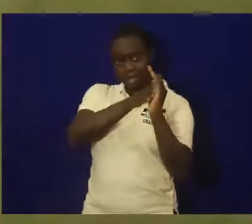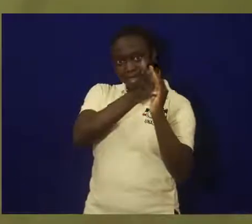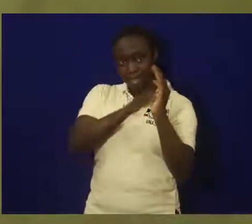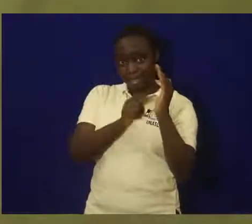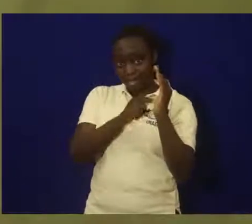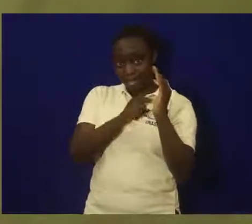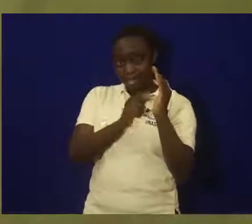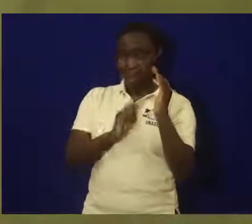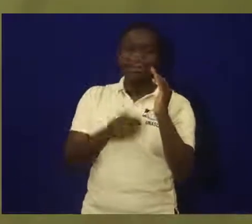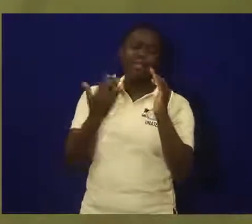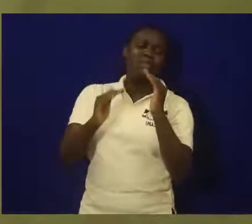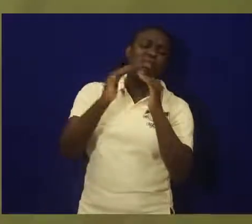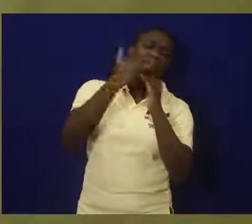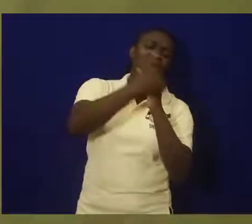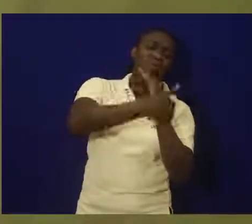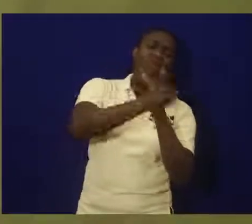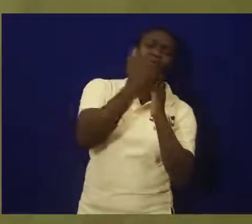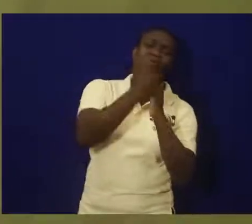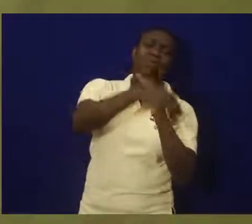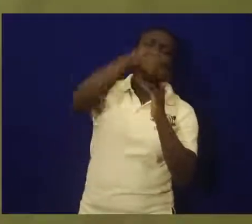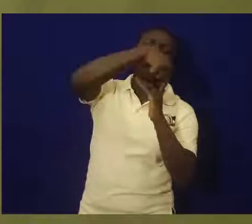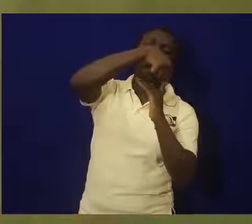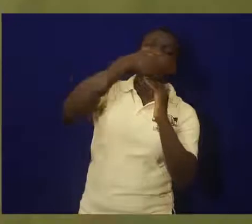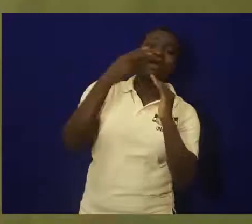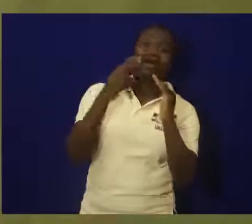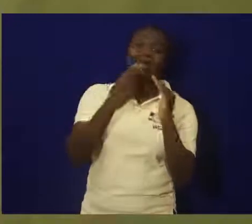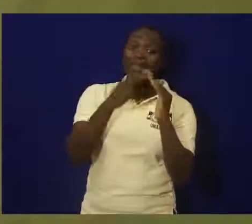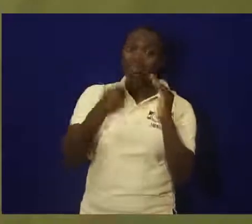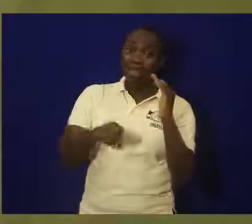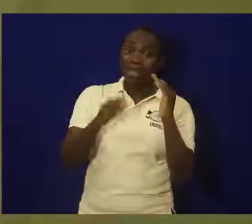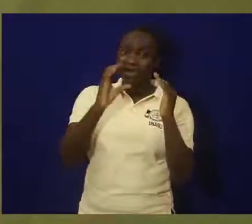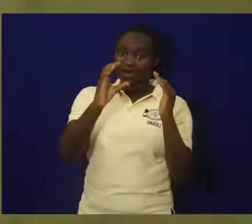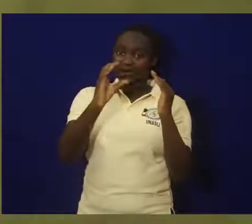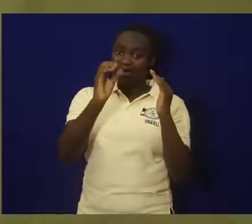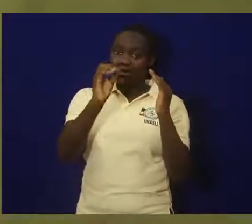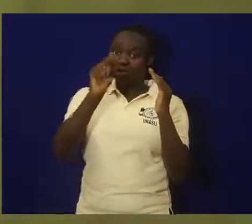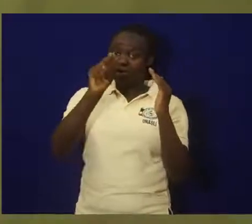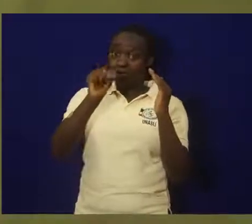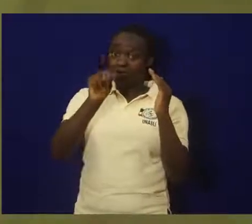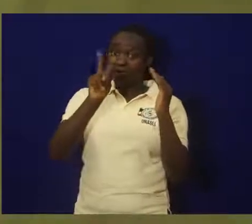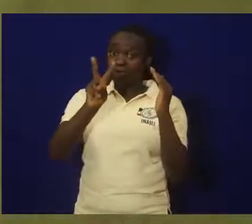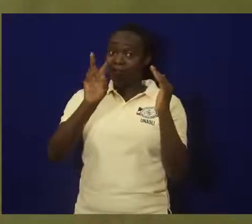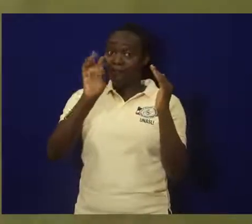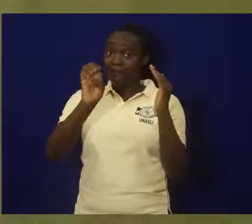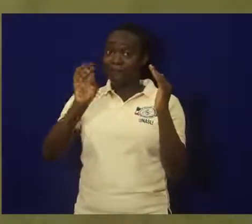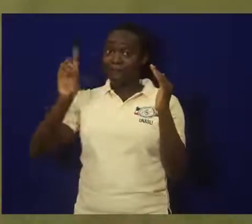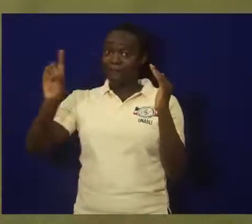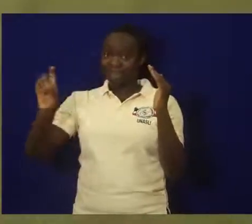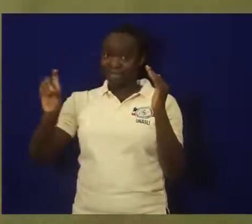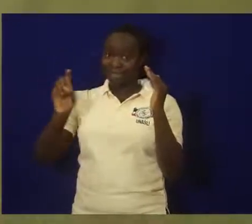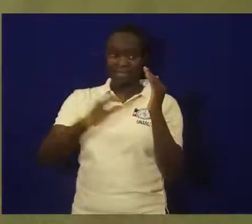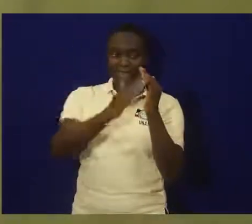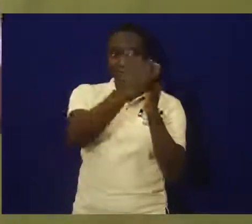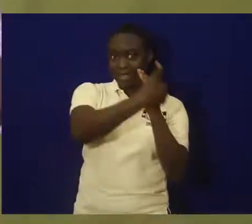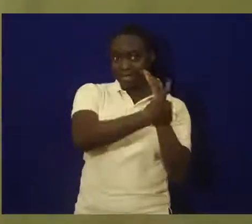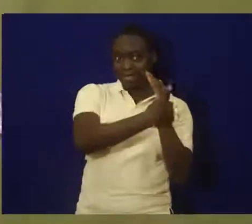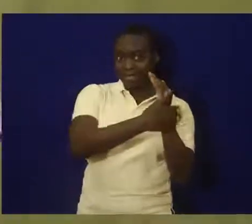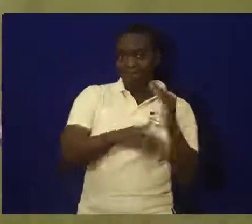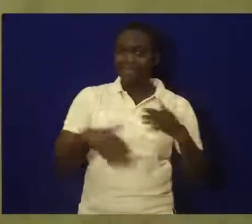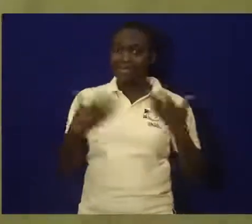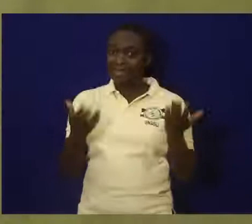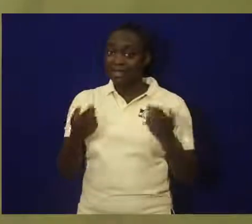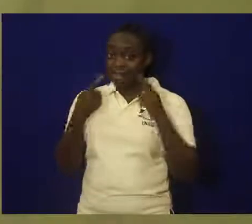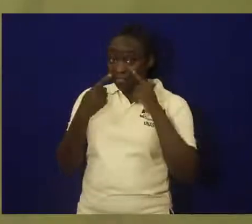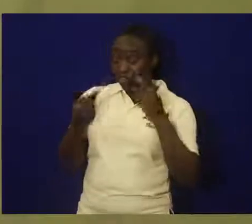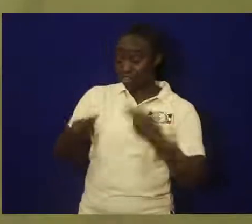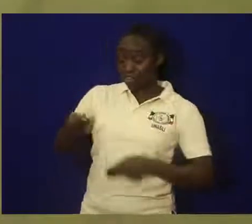The face that is outside the palm is what we shall refer to as the convex. So if I can get